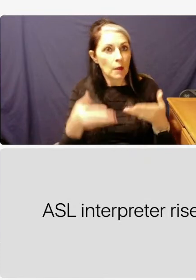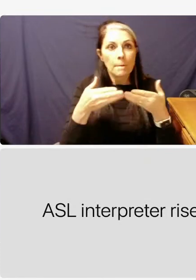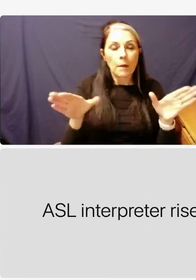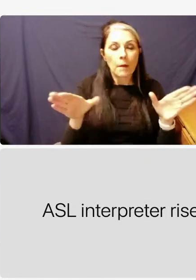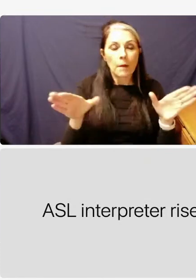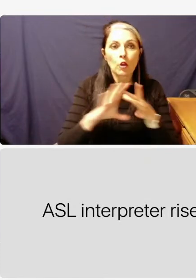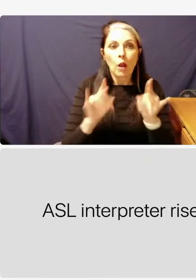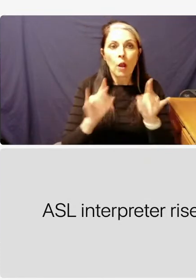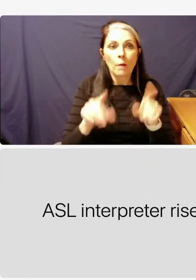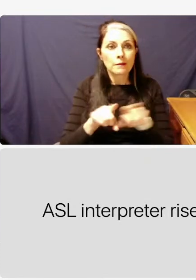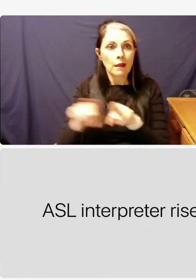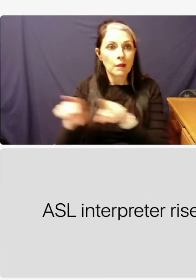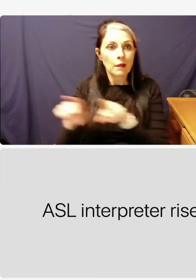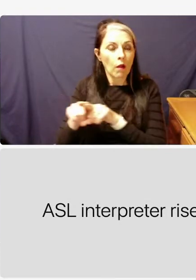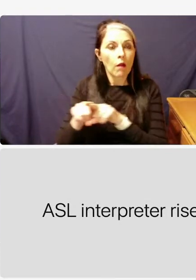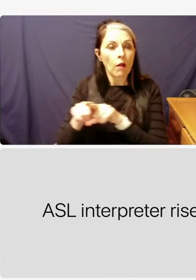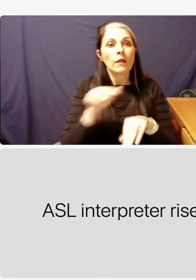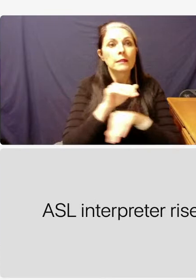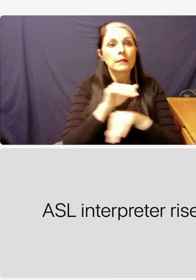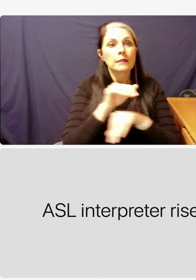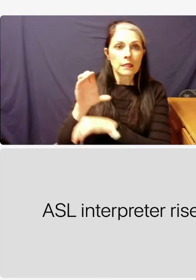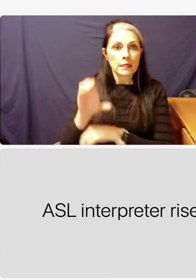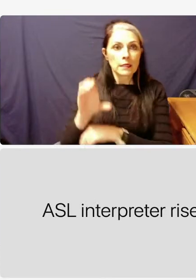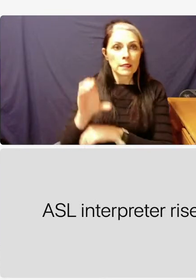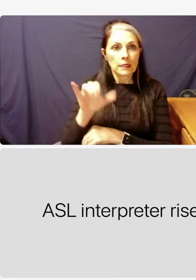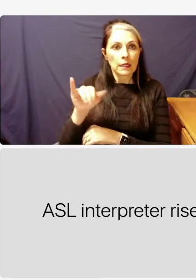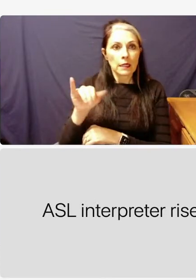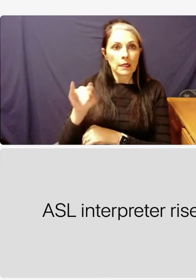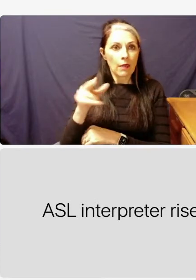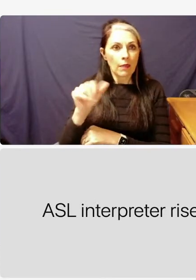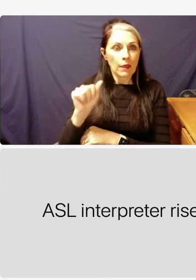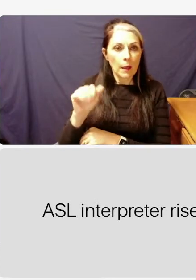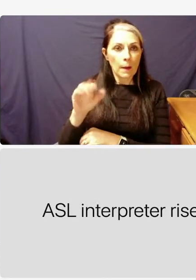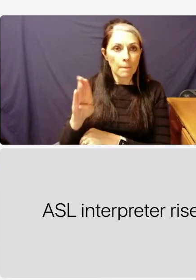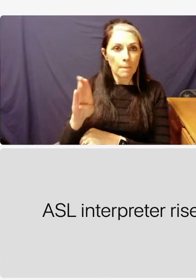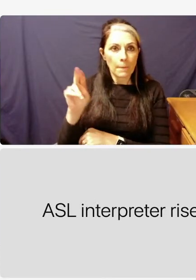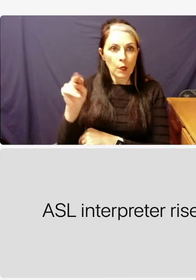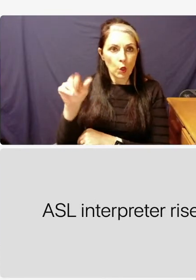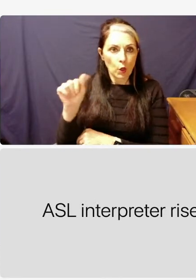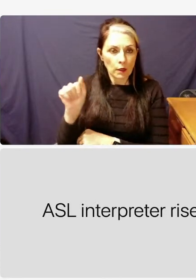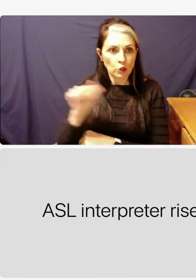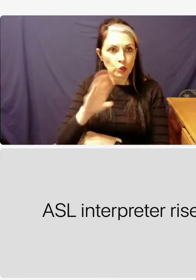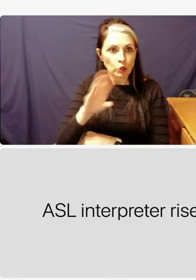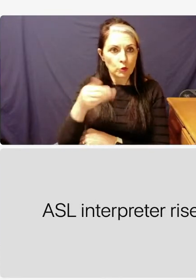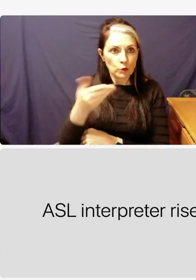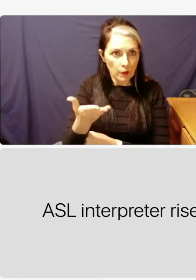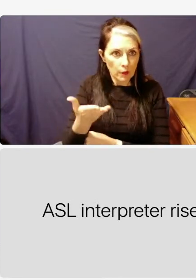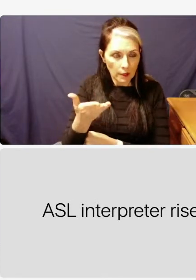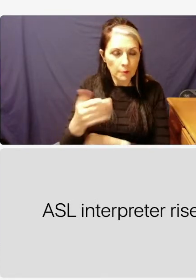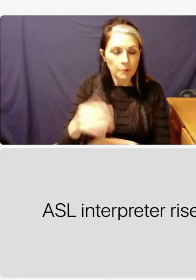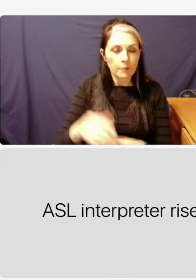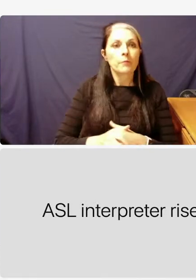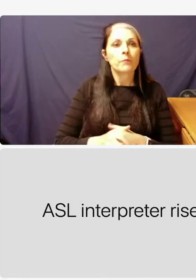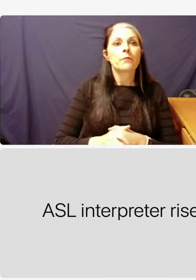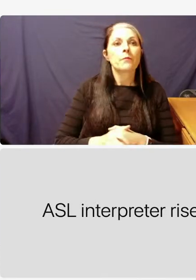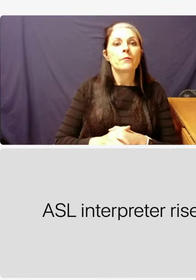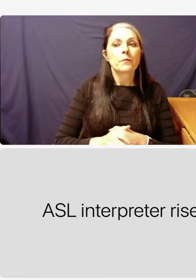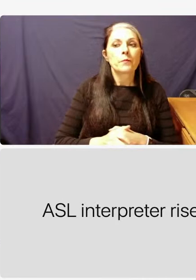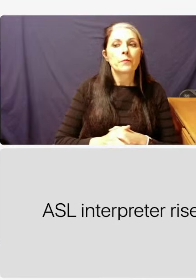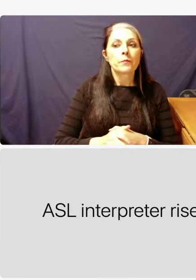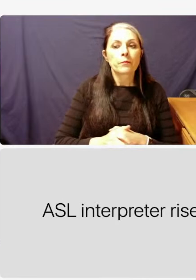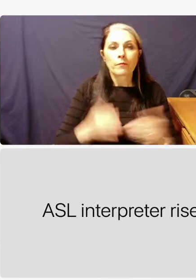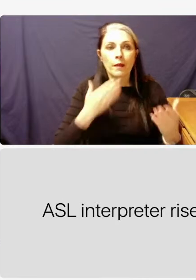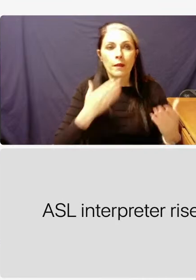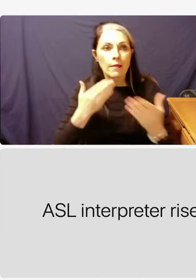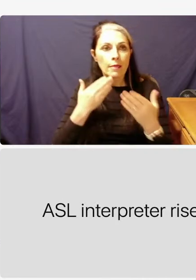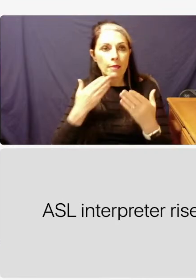please provide our interpretive services mrs bueno thank you mr flores good evening my name is cynthia bueno i'm